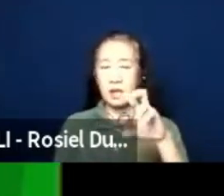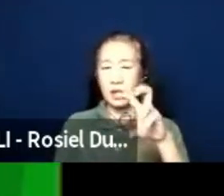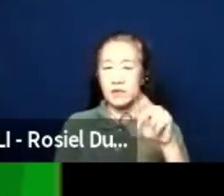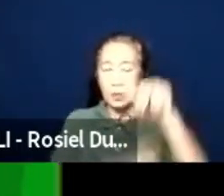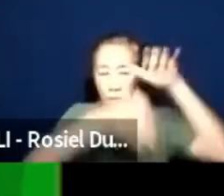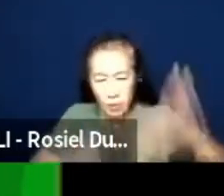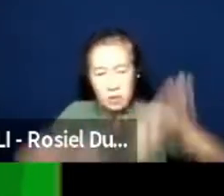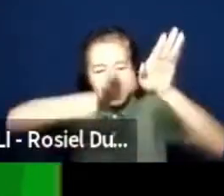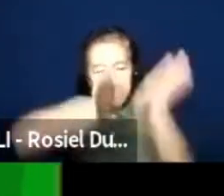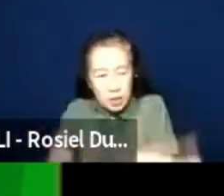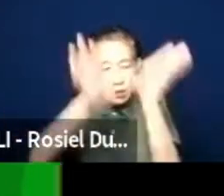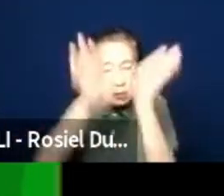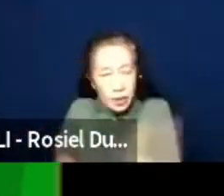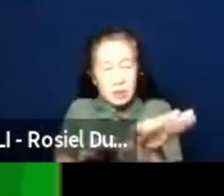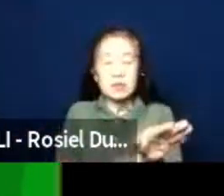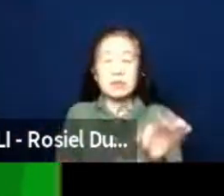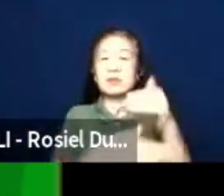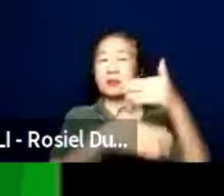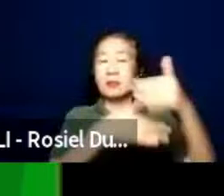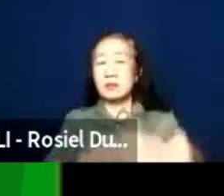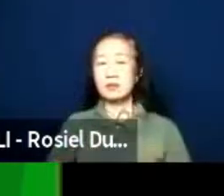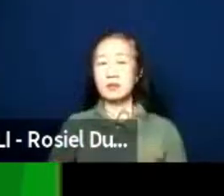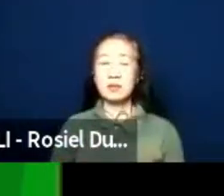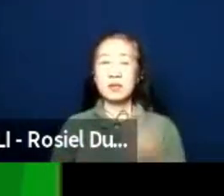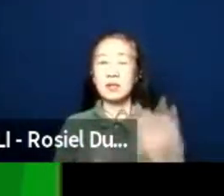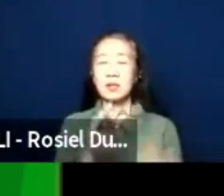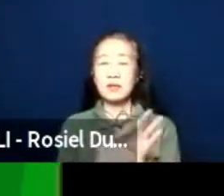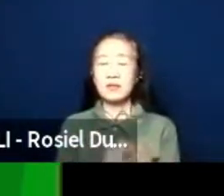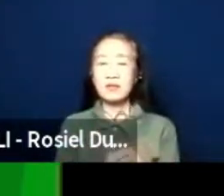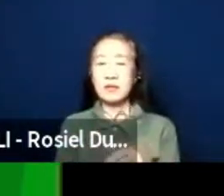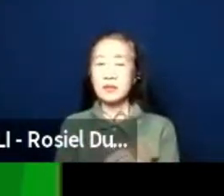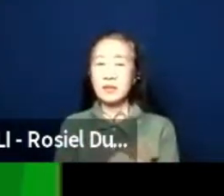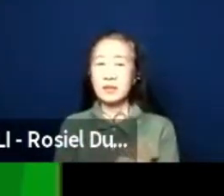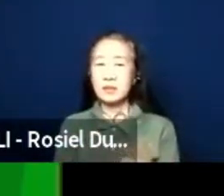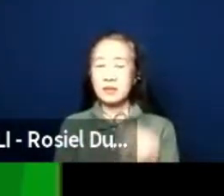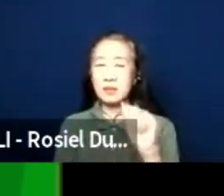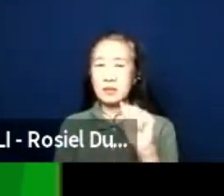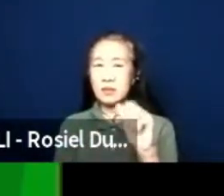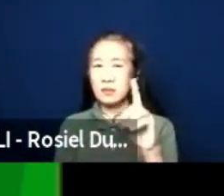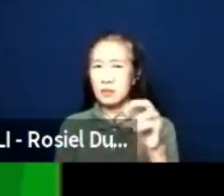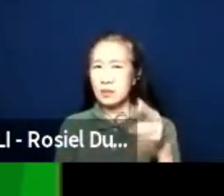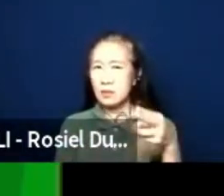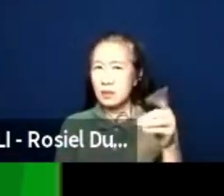Compress, compress, compress. Okay, next, if AED available or automated external